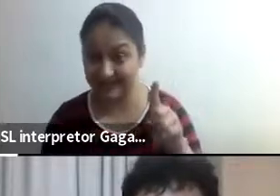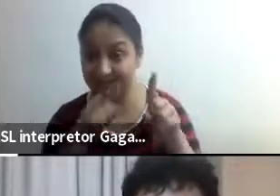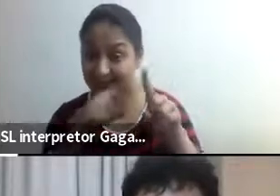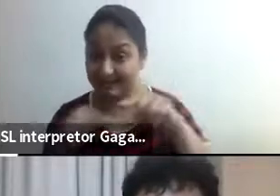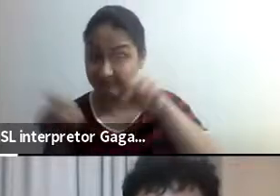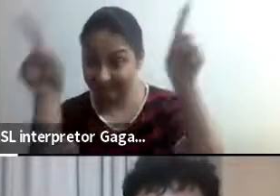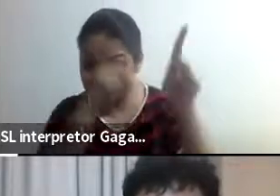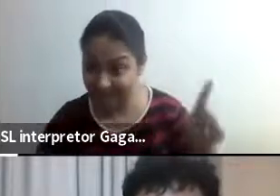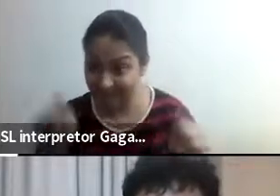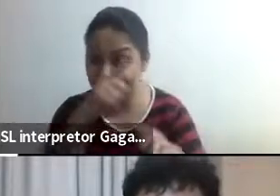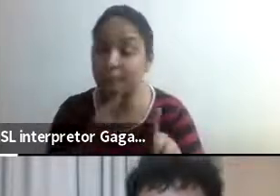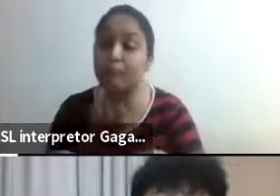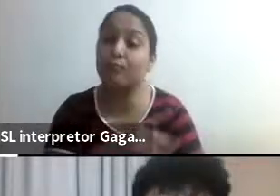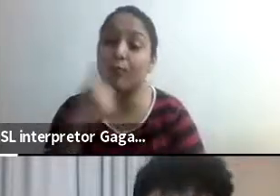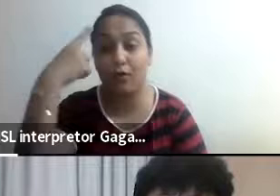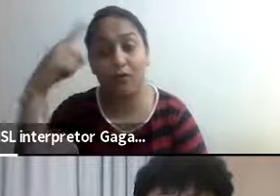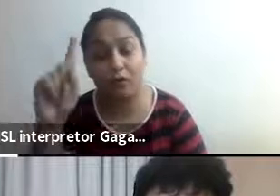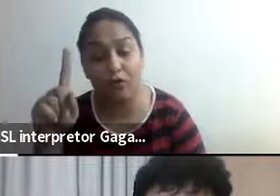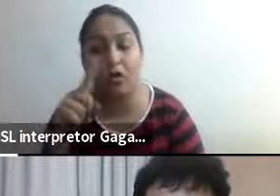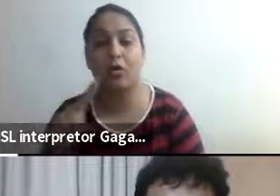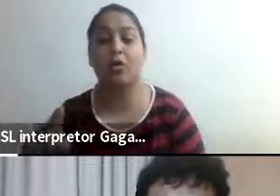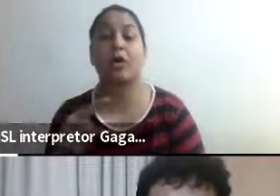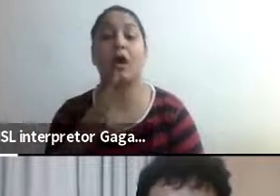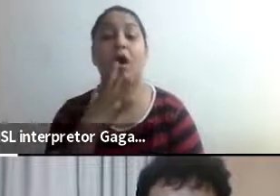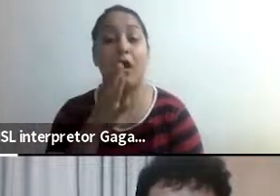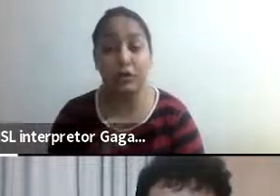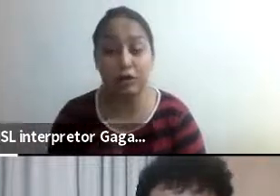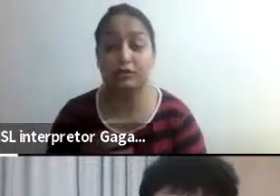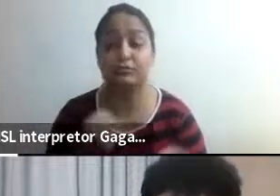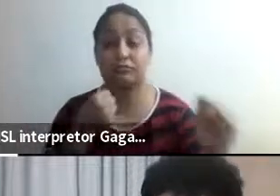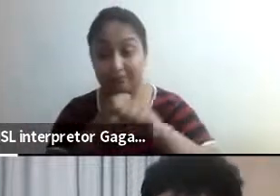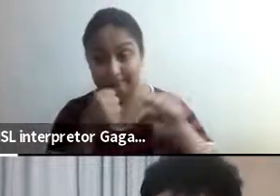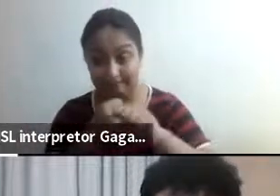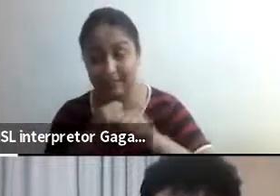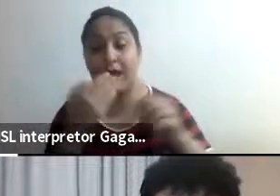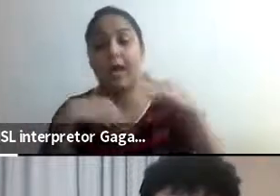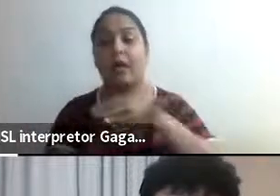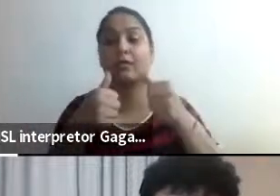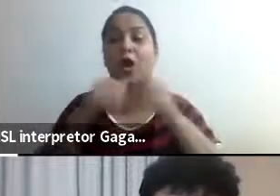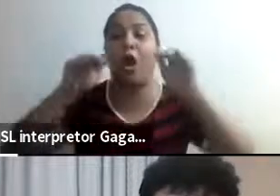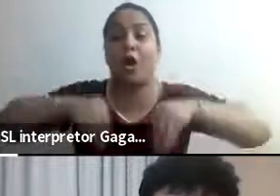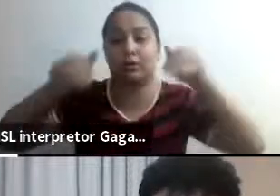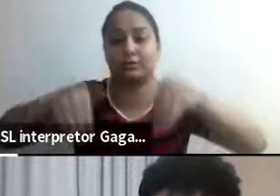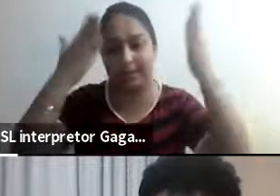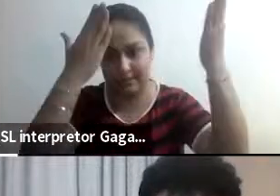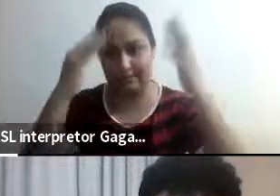a shield that belonged to a Guegal or Aboriginal warrior uh, from Australia, and